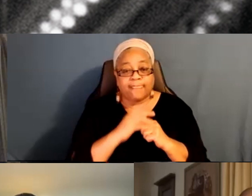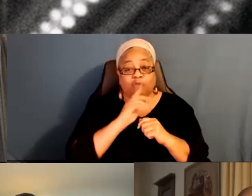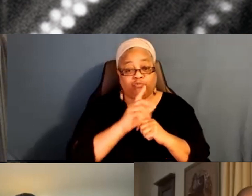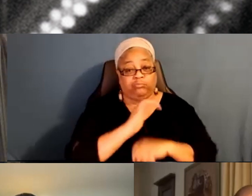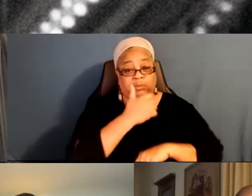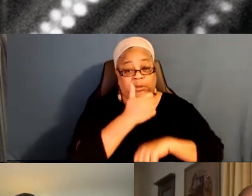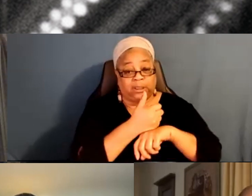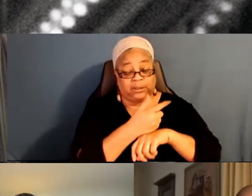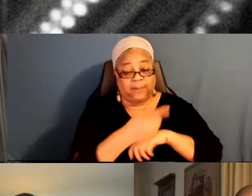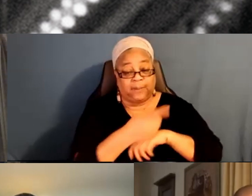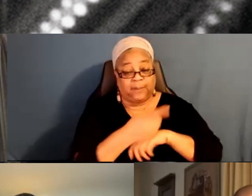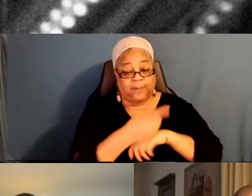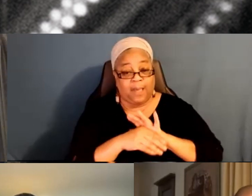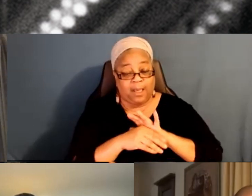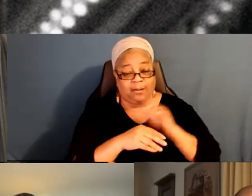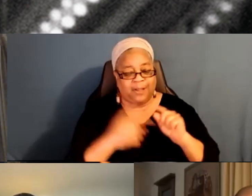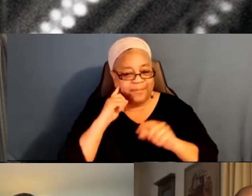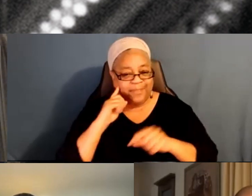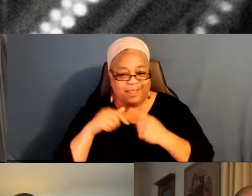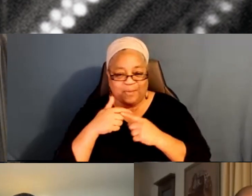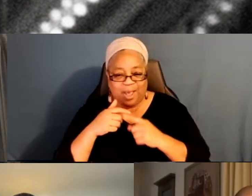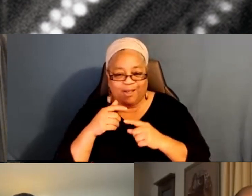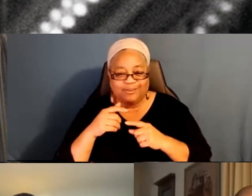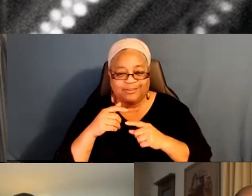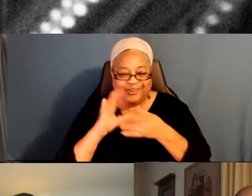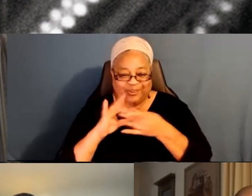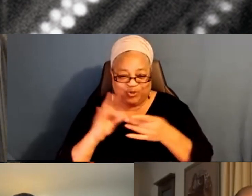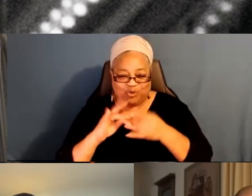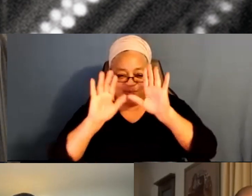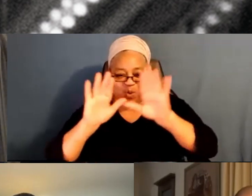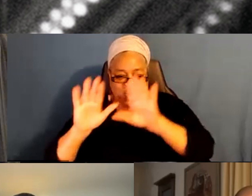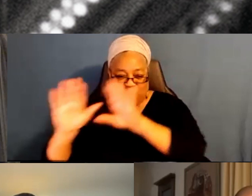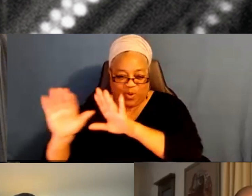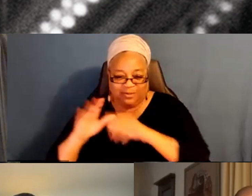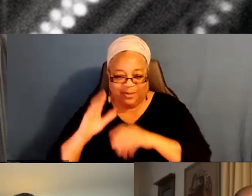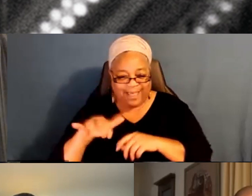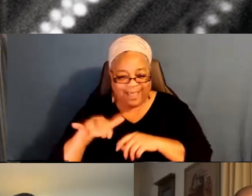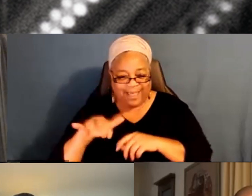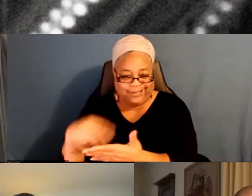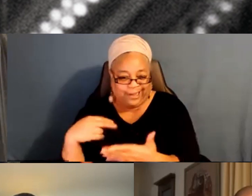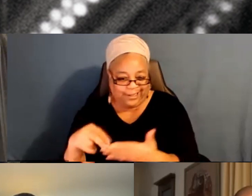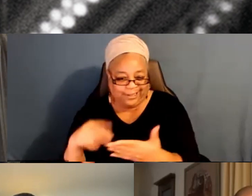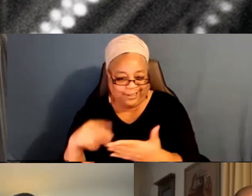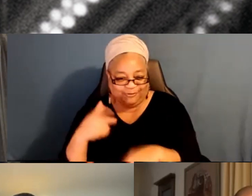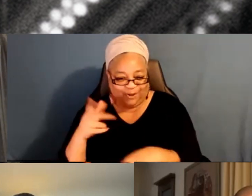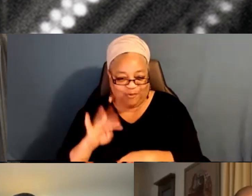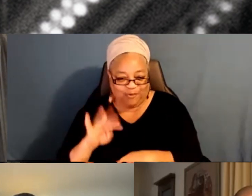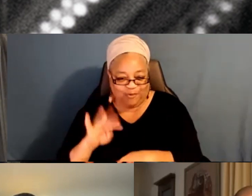I'm actually thinking about Storyboard P and Okwi's dance, right? That